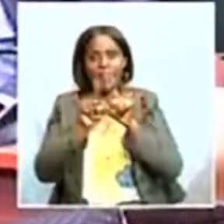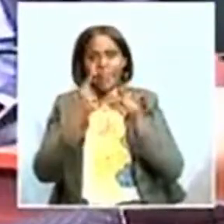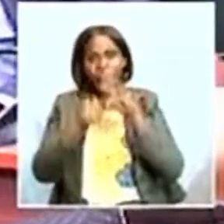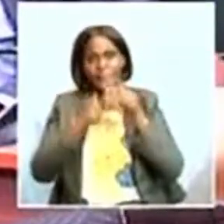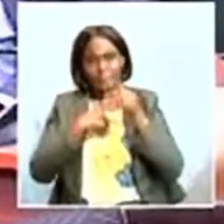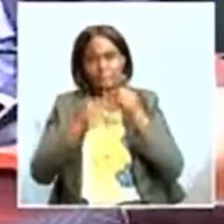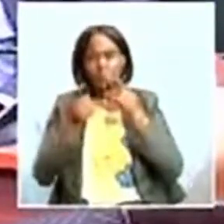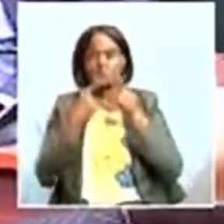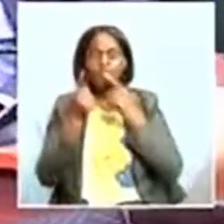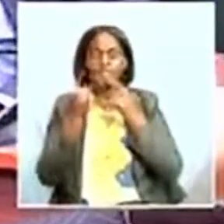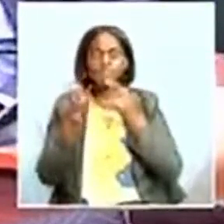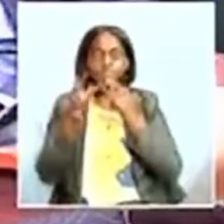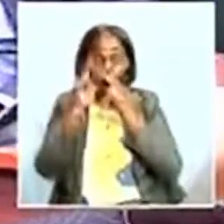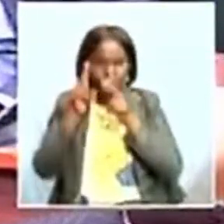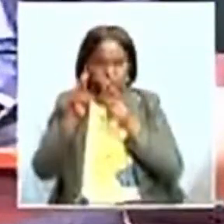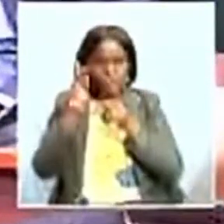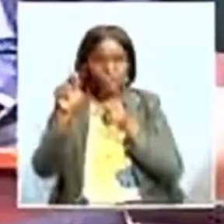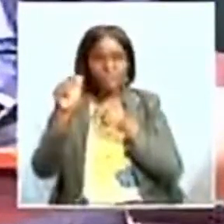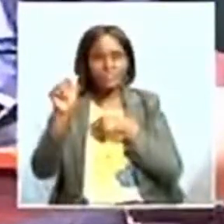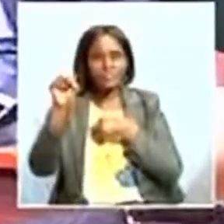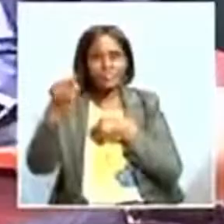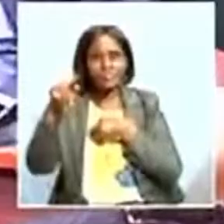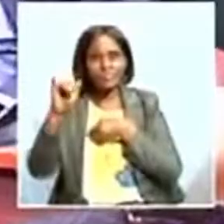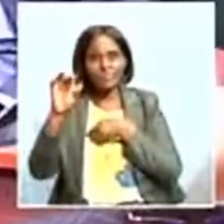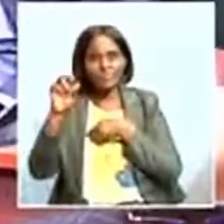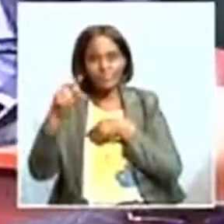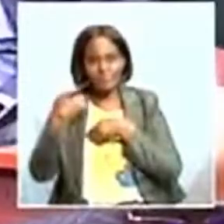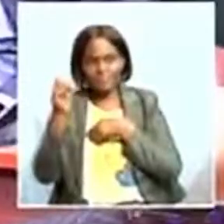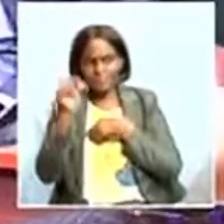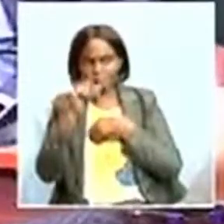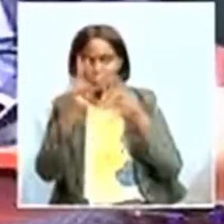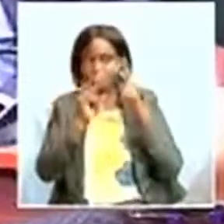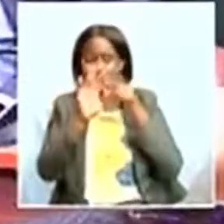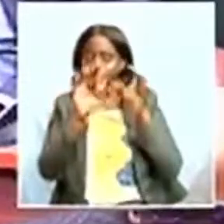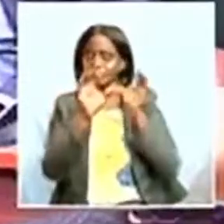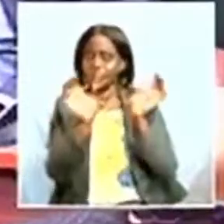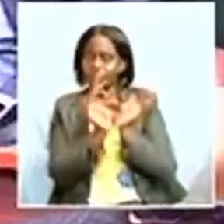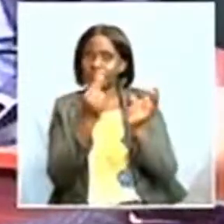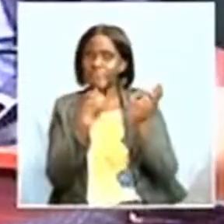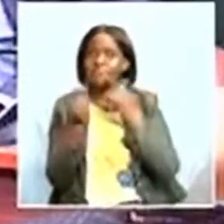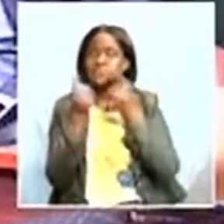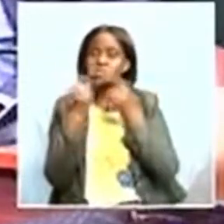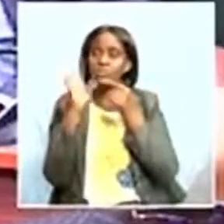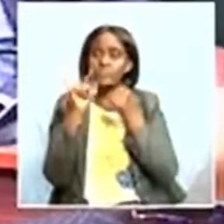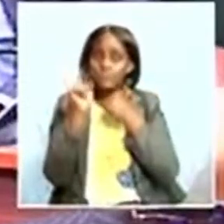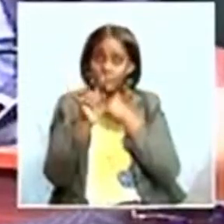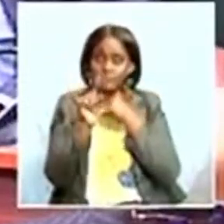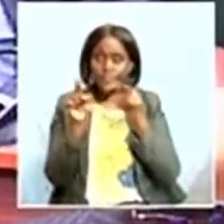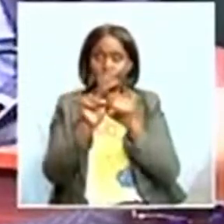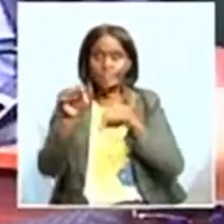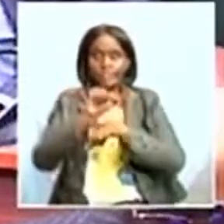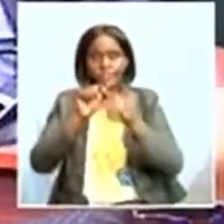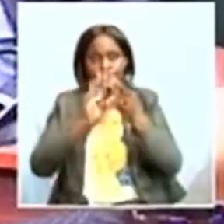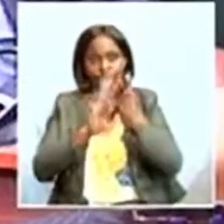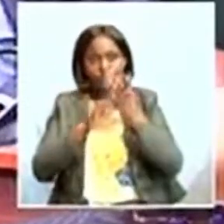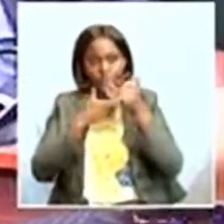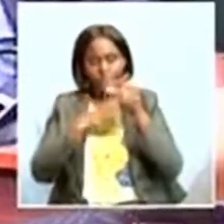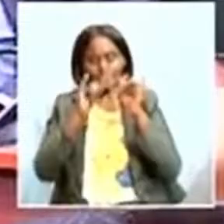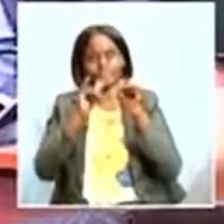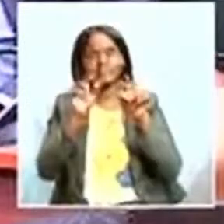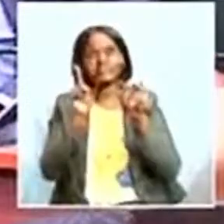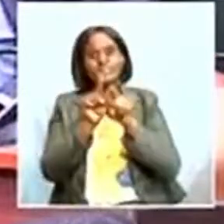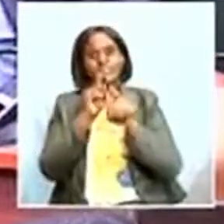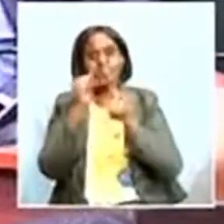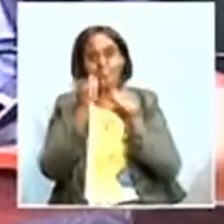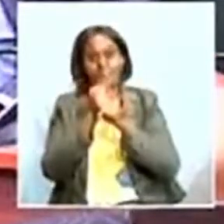telling Honorable Kamchongo one time when I visited his constituency. I said to him, this secondary school has stored,